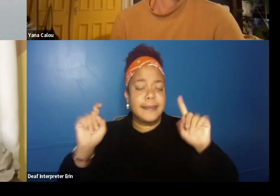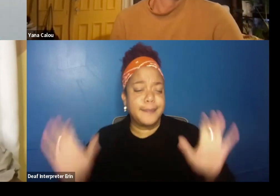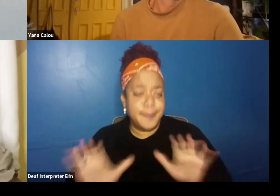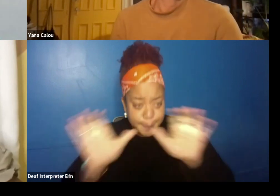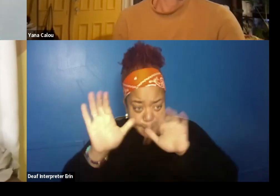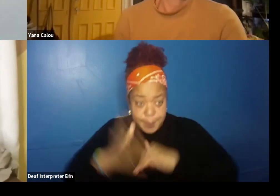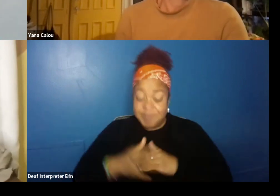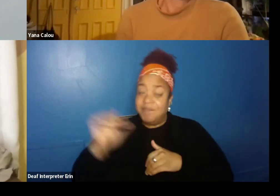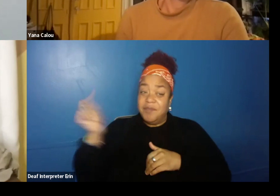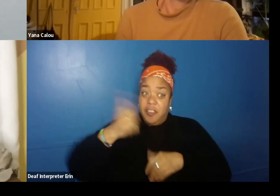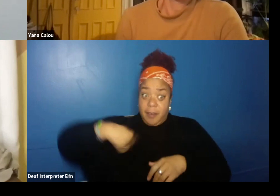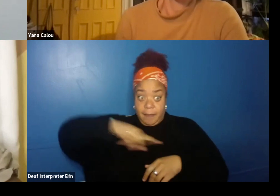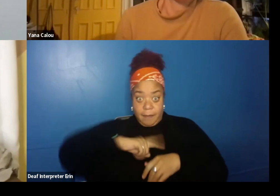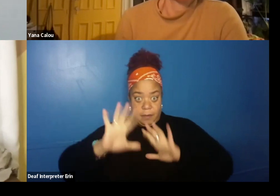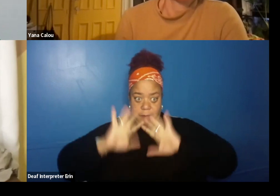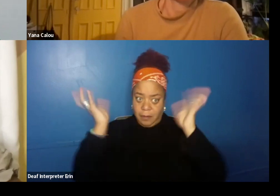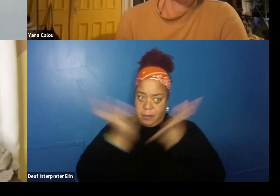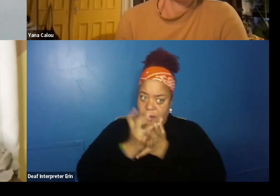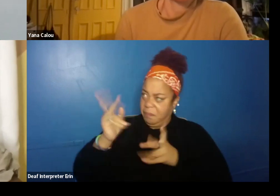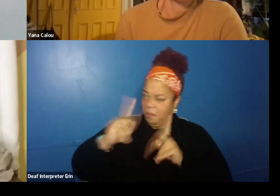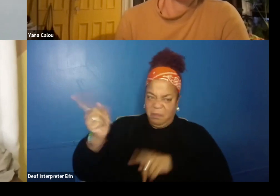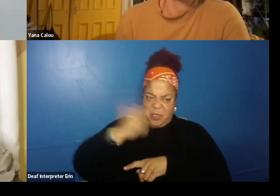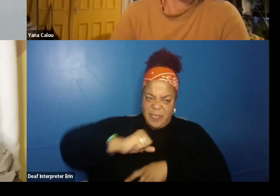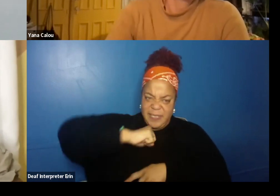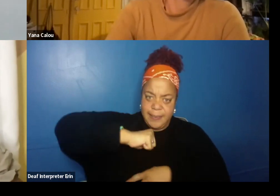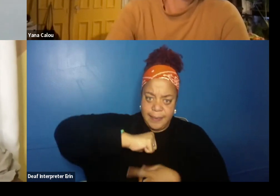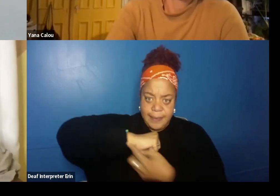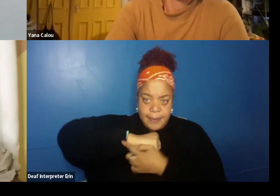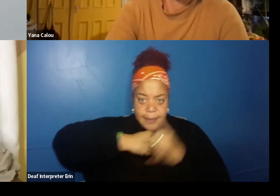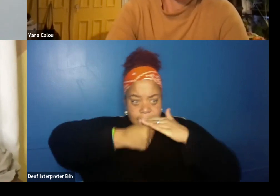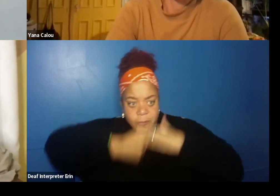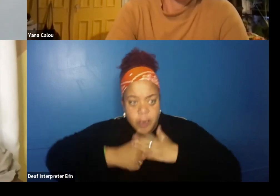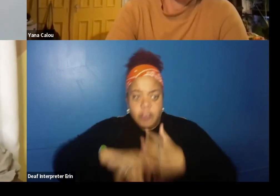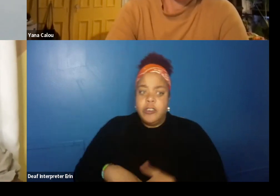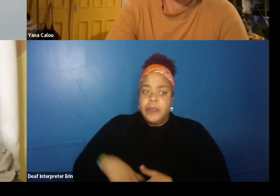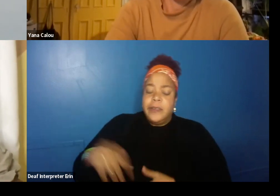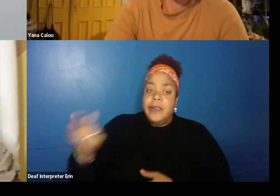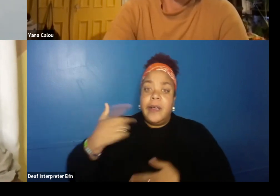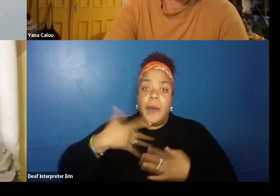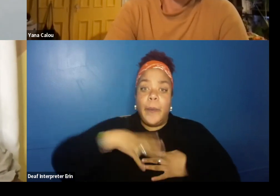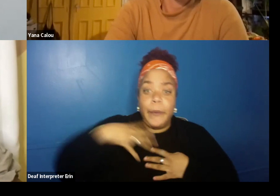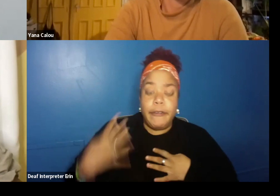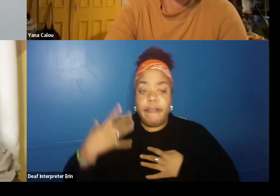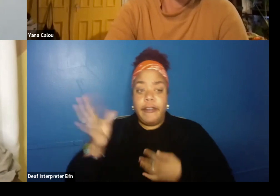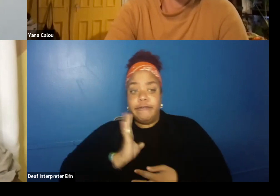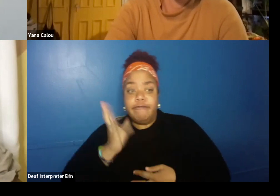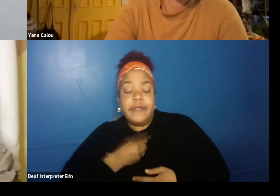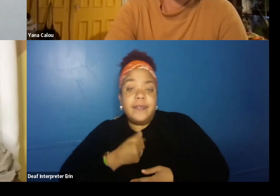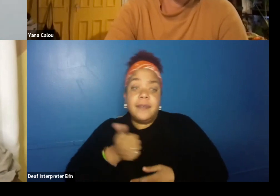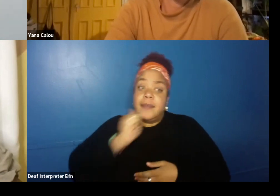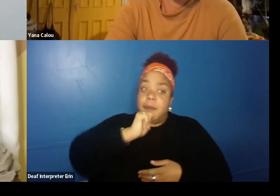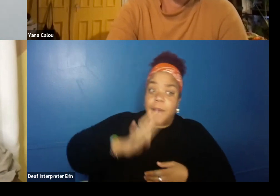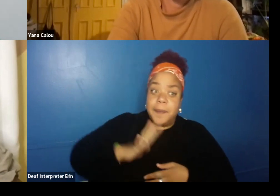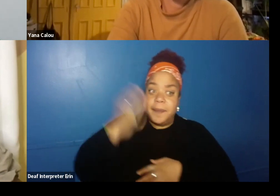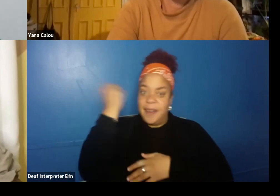world, particularly the queer and trans and women activists of Iran fighting for freedom and bodily